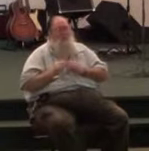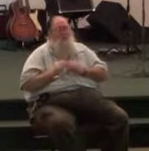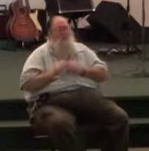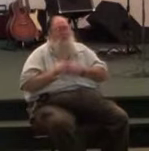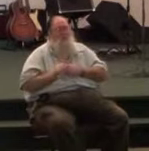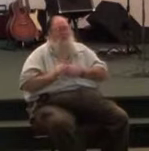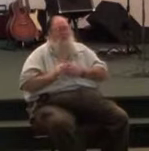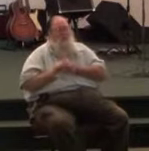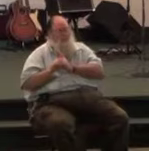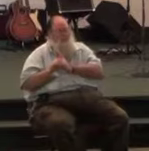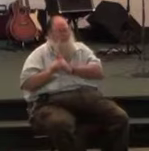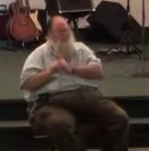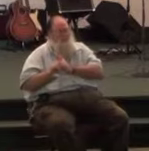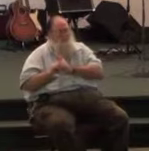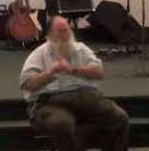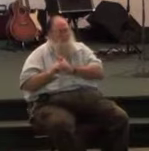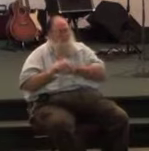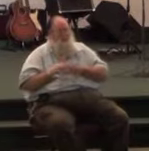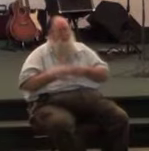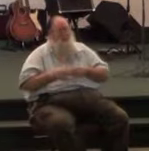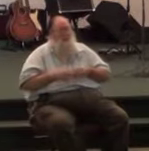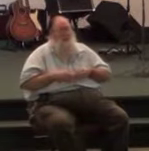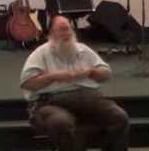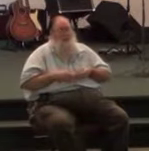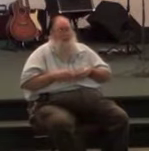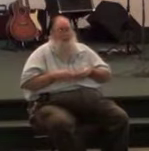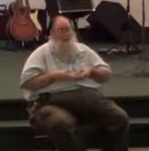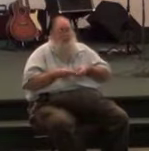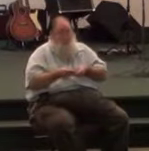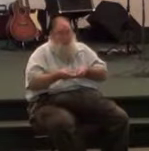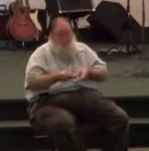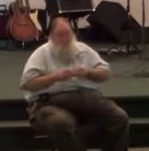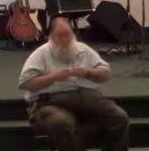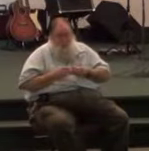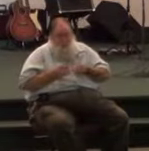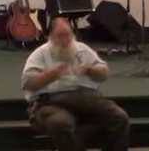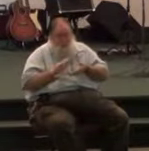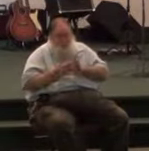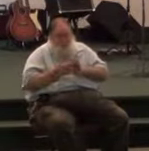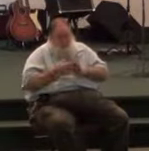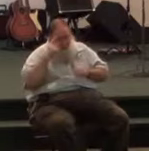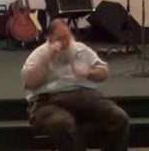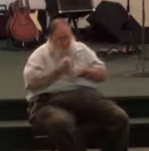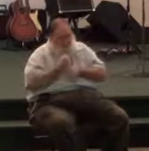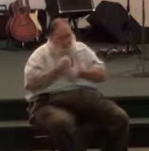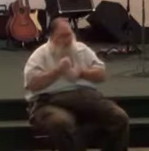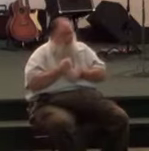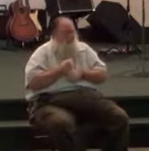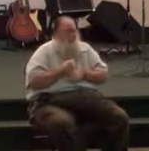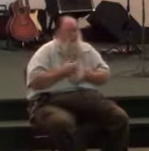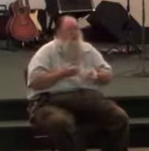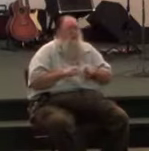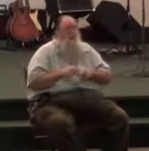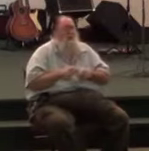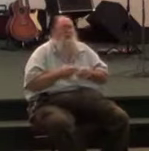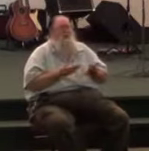to be trusted and to be able to be looked after while he shares the gospel. If you know